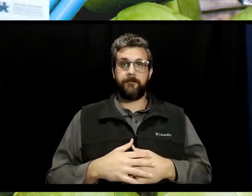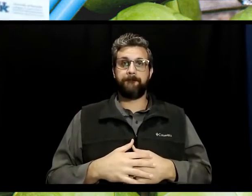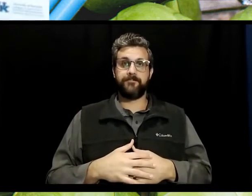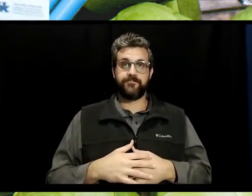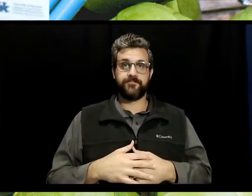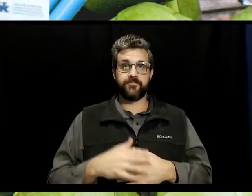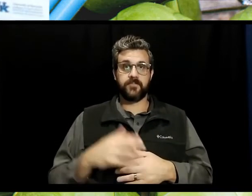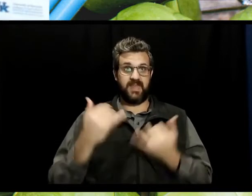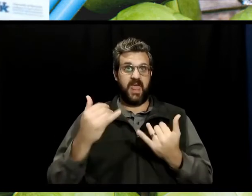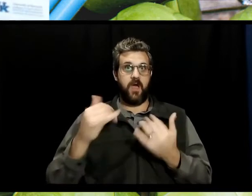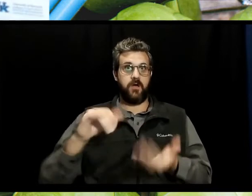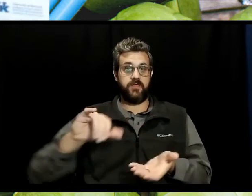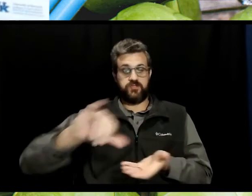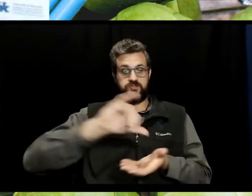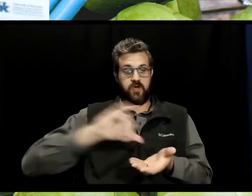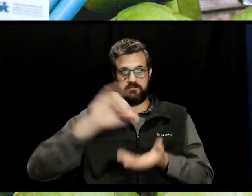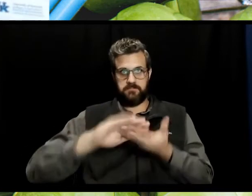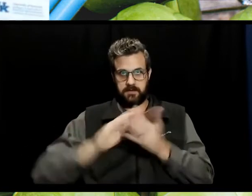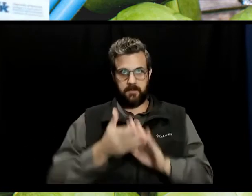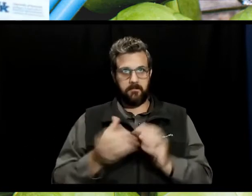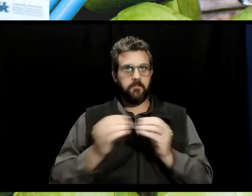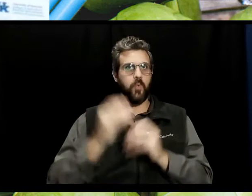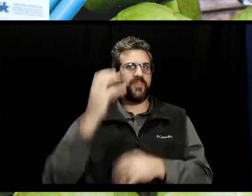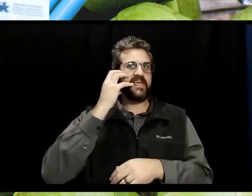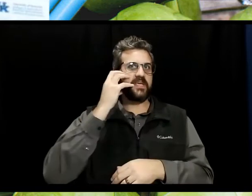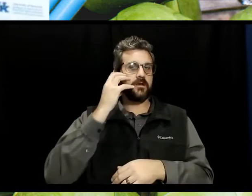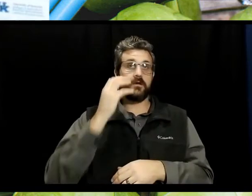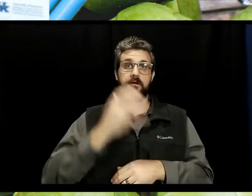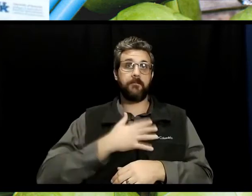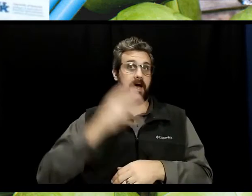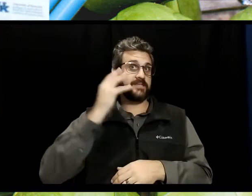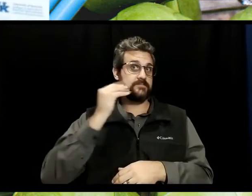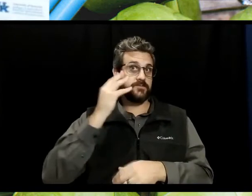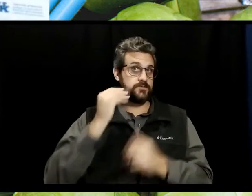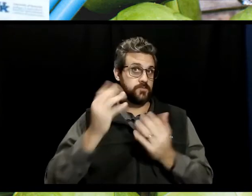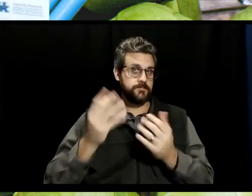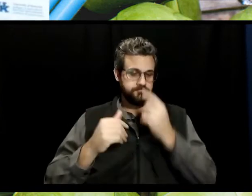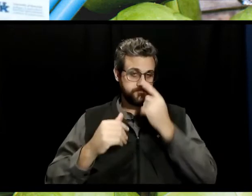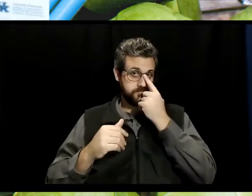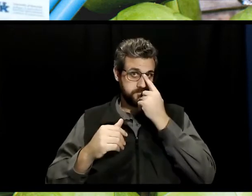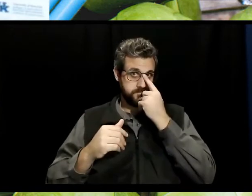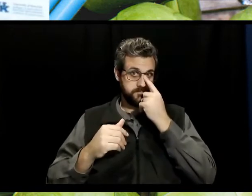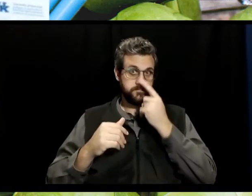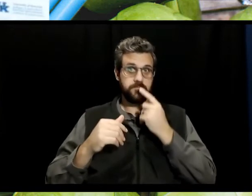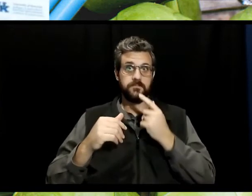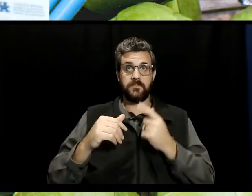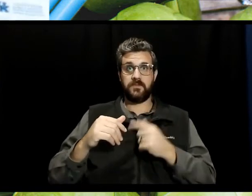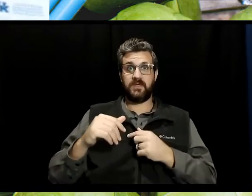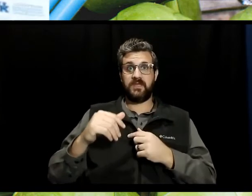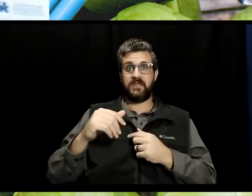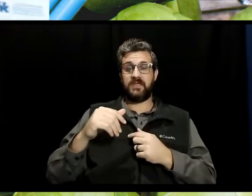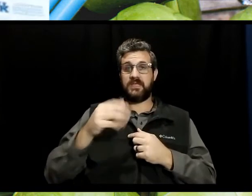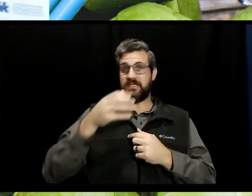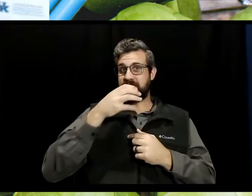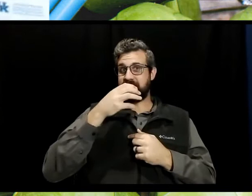my sauce is thickening up. I find that if I can turn up the heat until